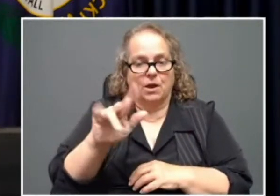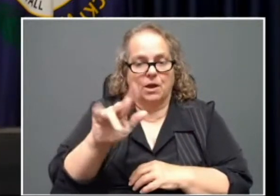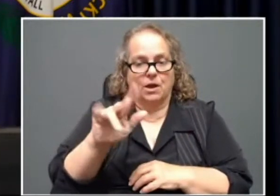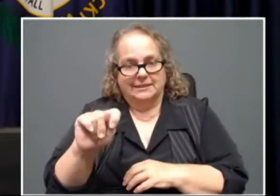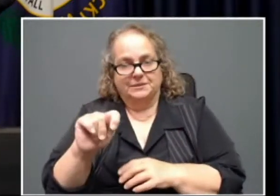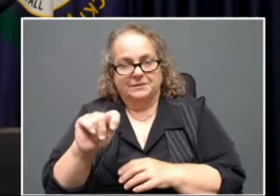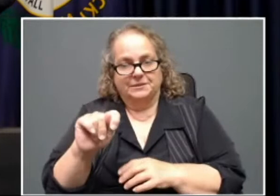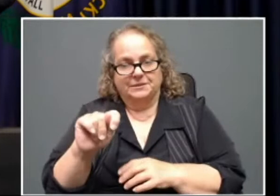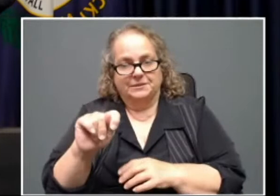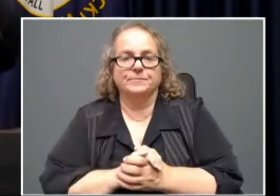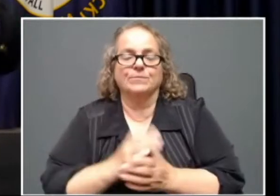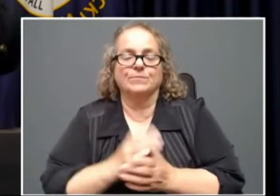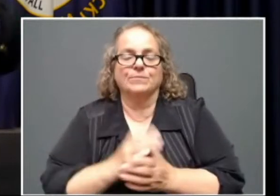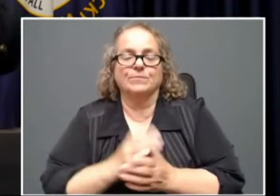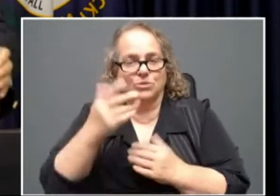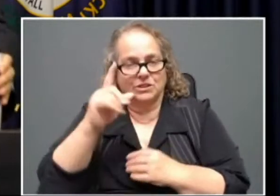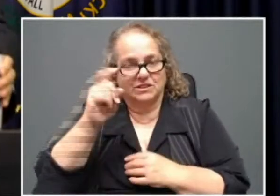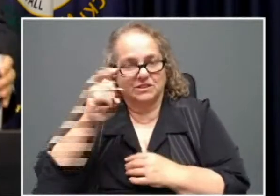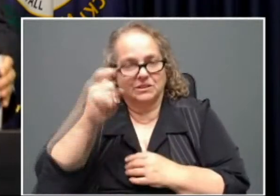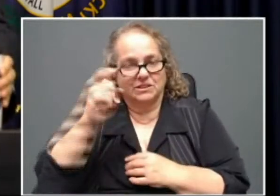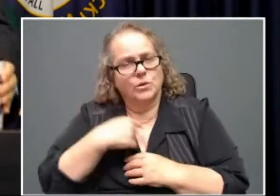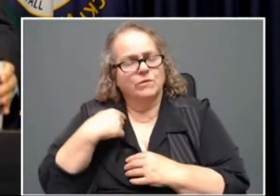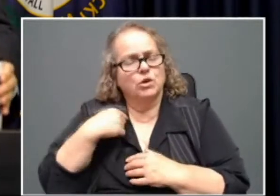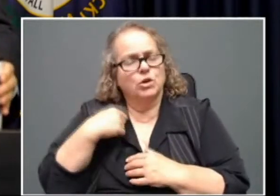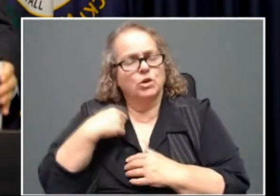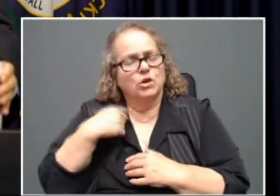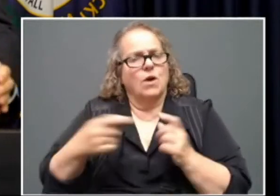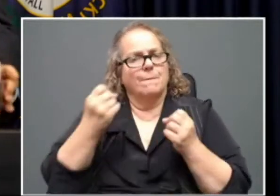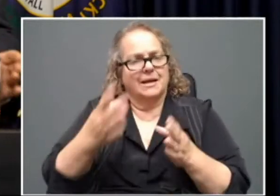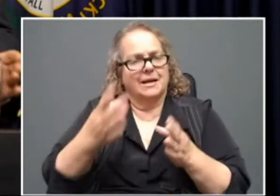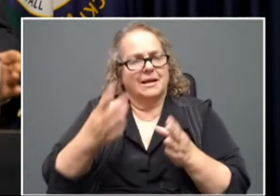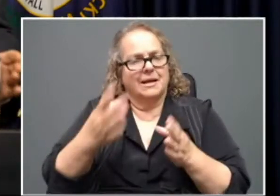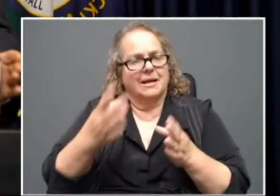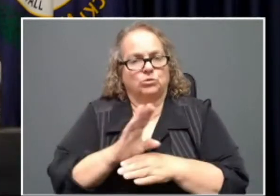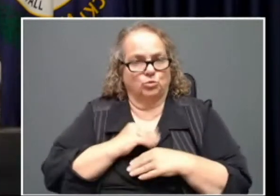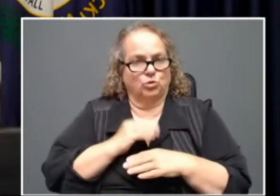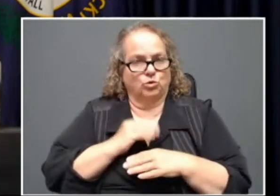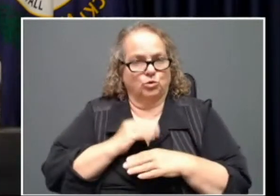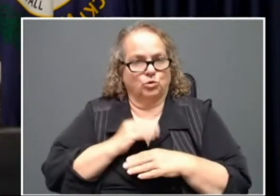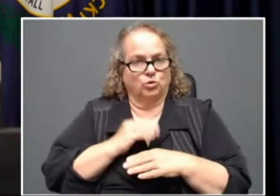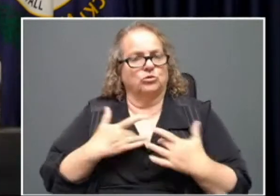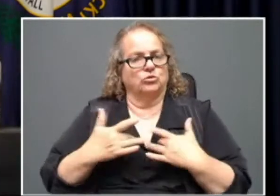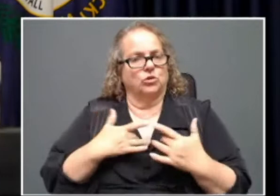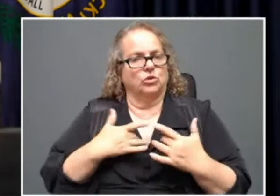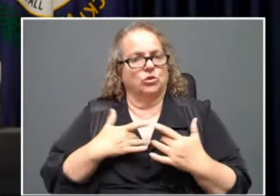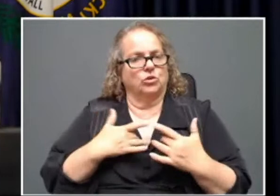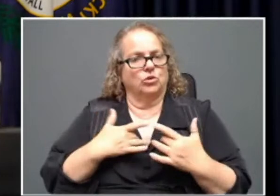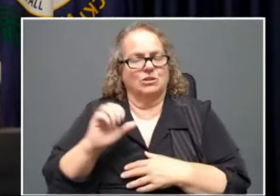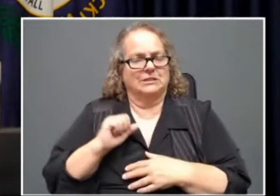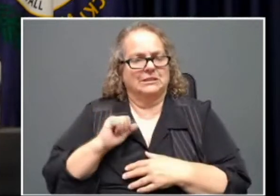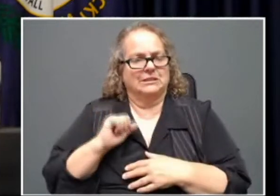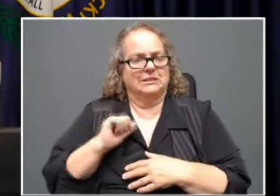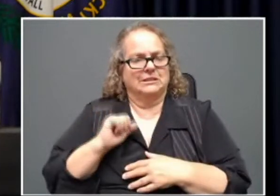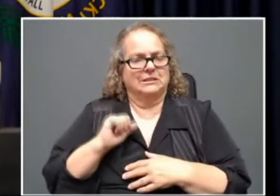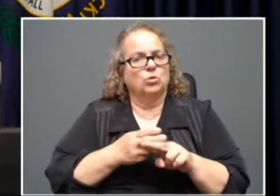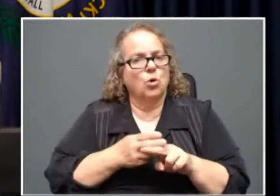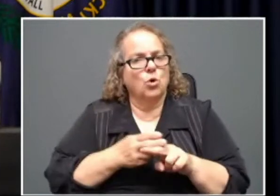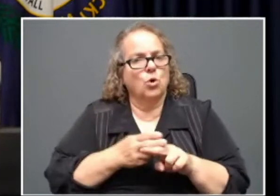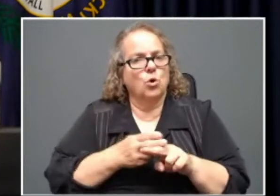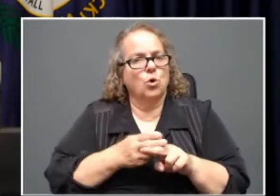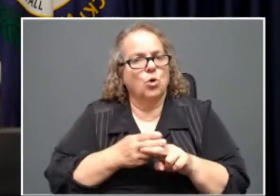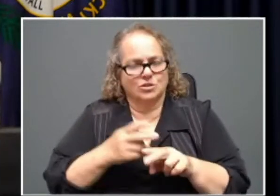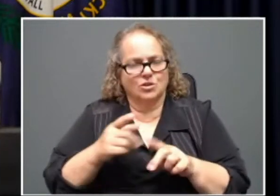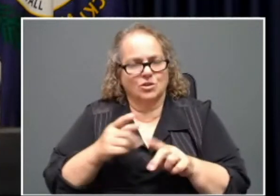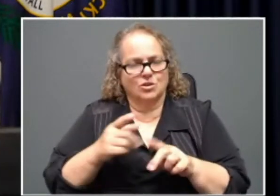Thank you, Governor. We've heard from several business owners concerned about their staffing shortages, especially when we return to that